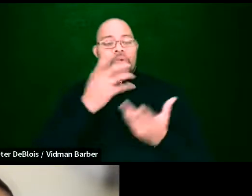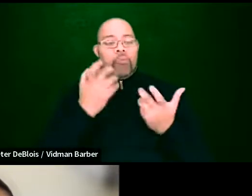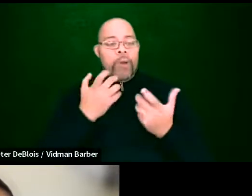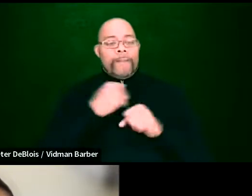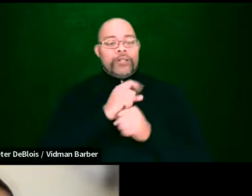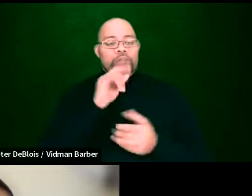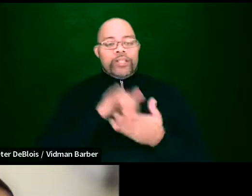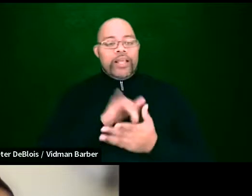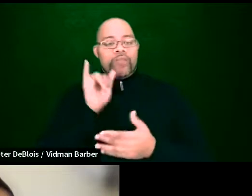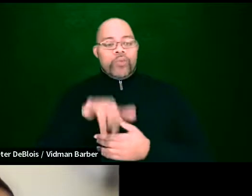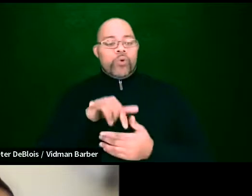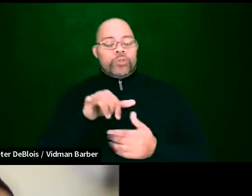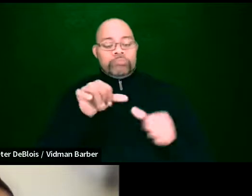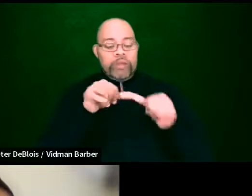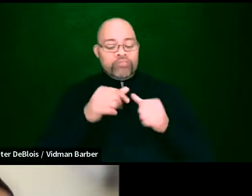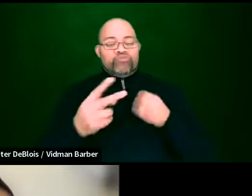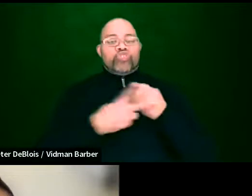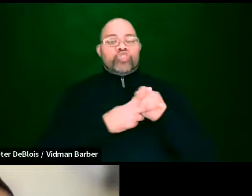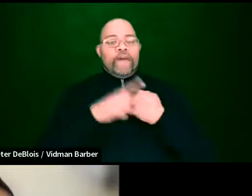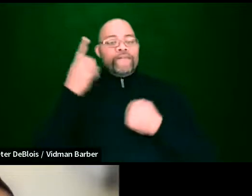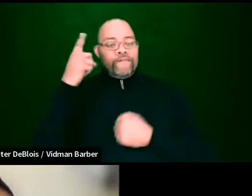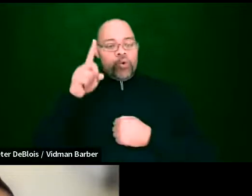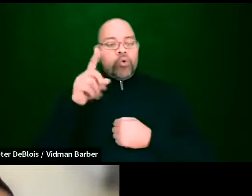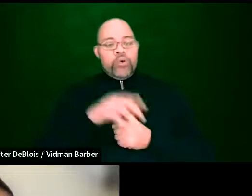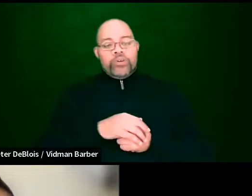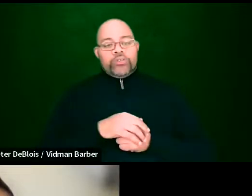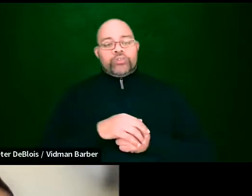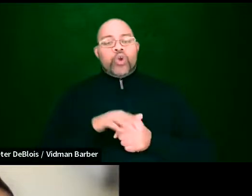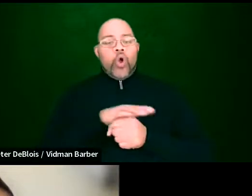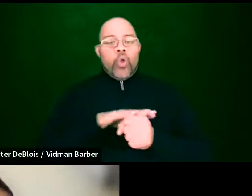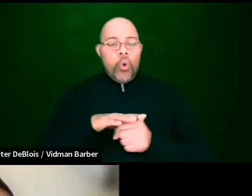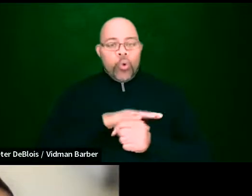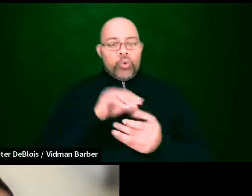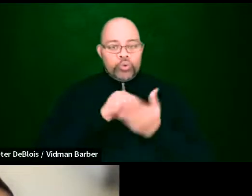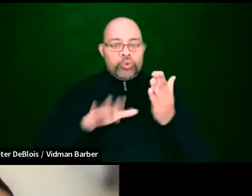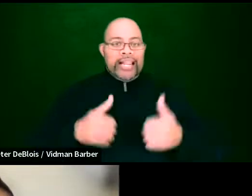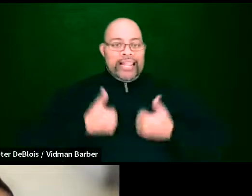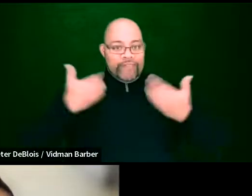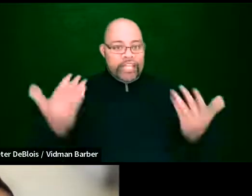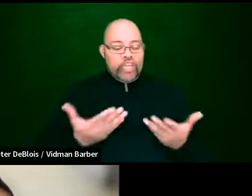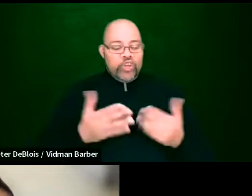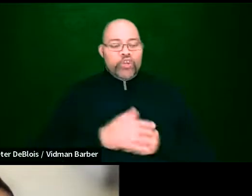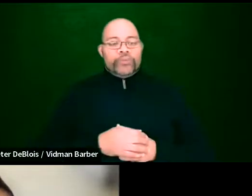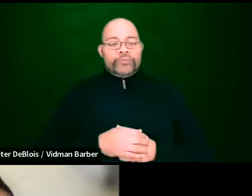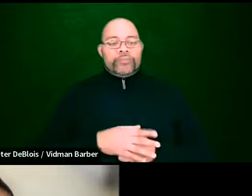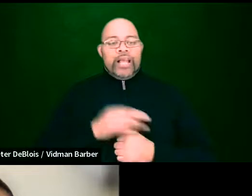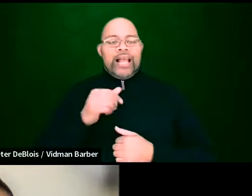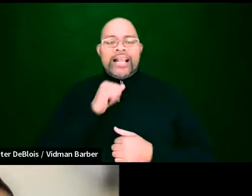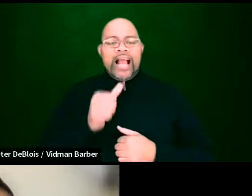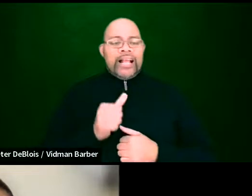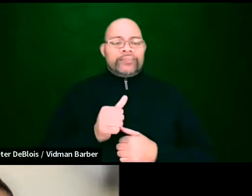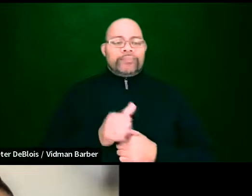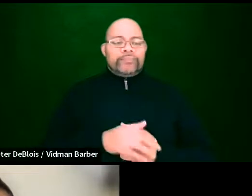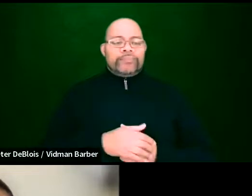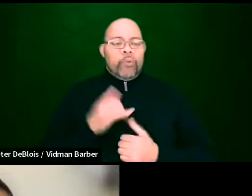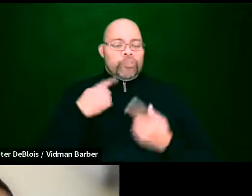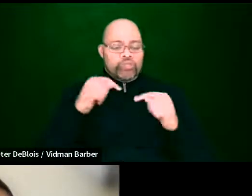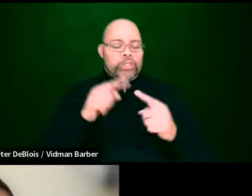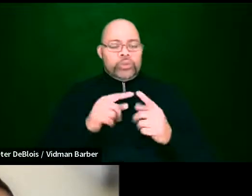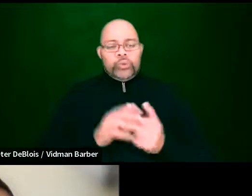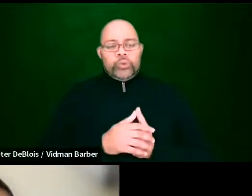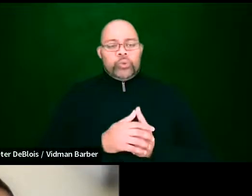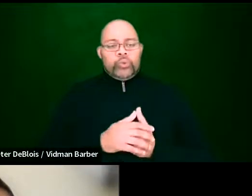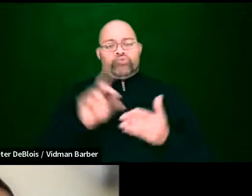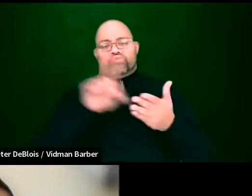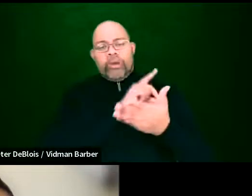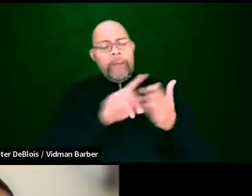make sure that those spots are reserved for, students that live here. And it's not, that we're trying to,